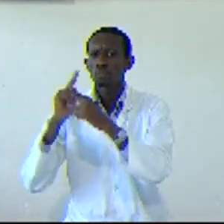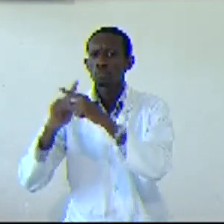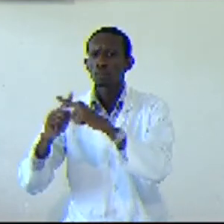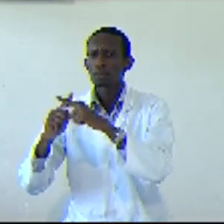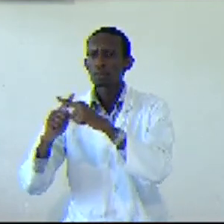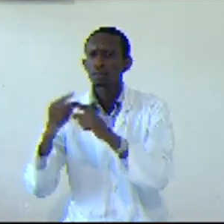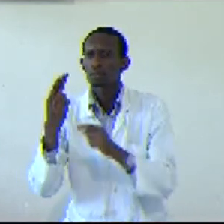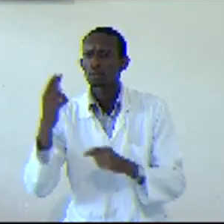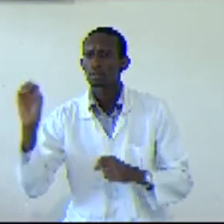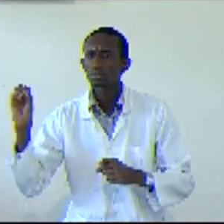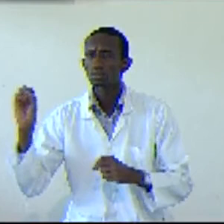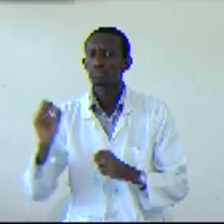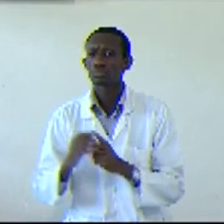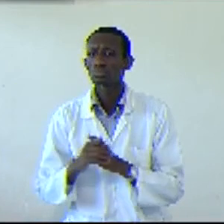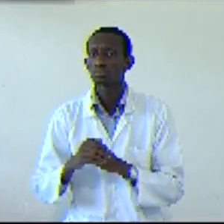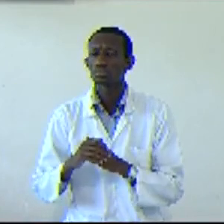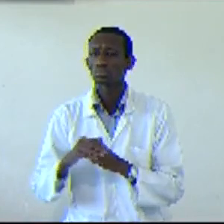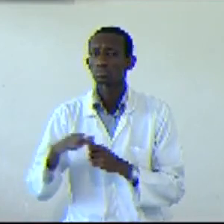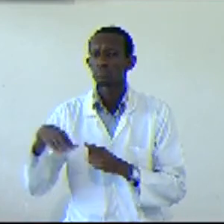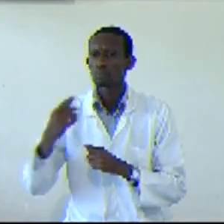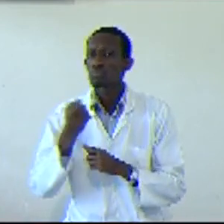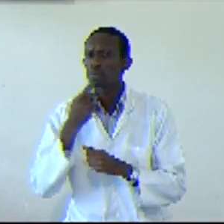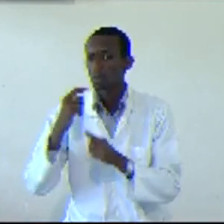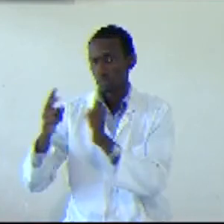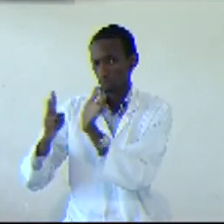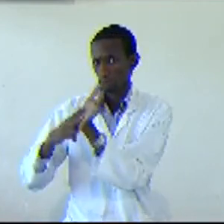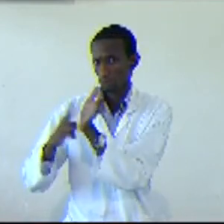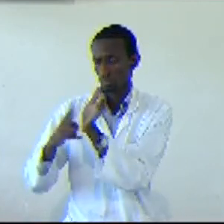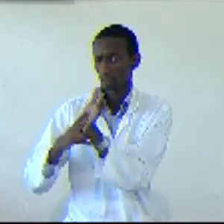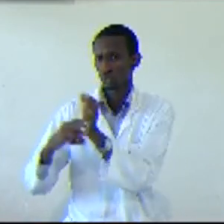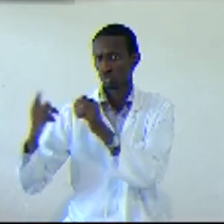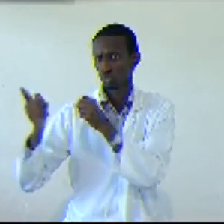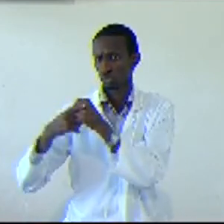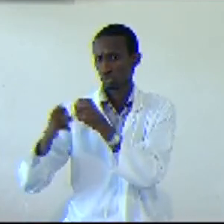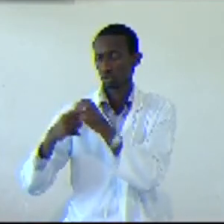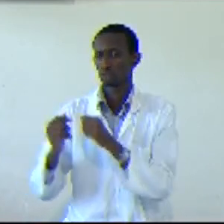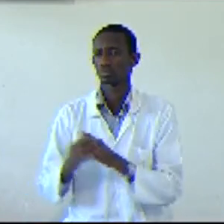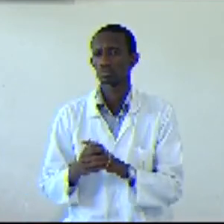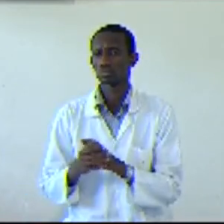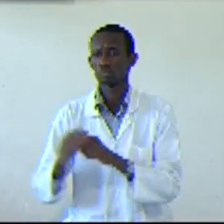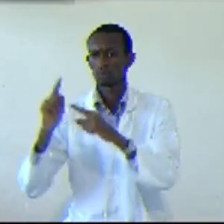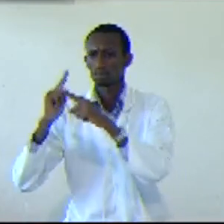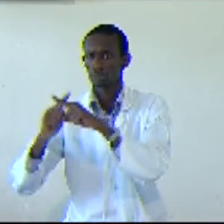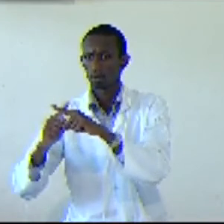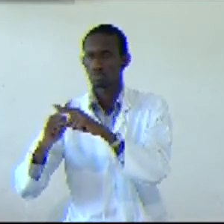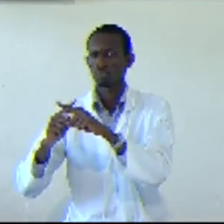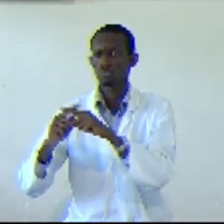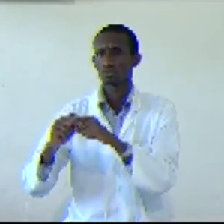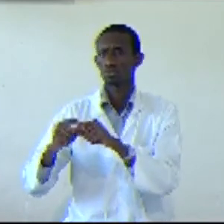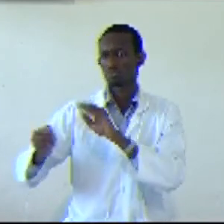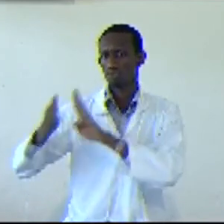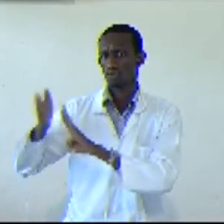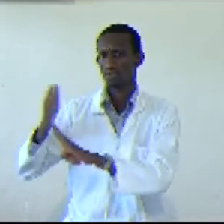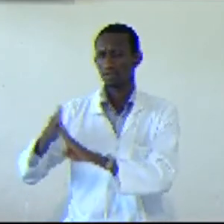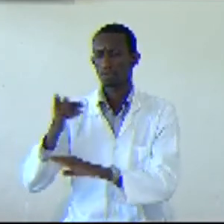times 20. Then this has to be equal to 6 times the speed that it has moved